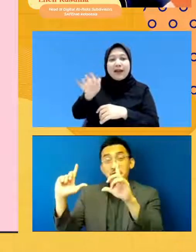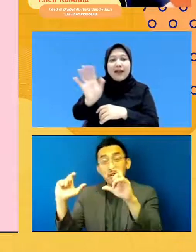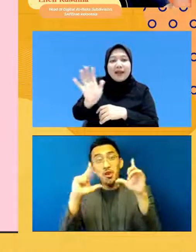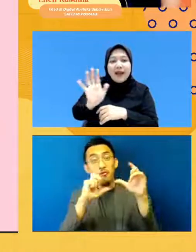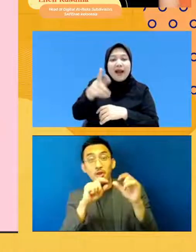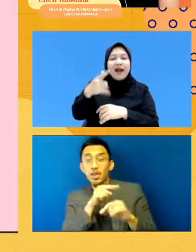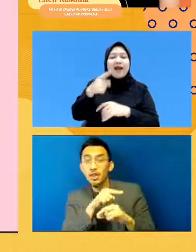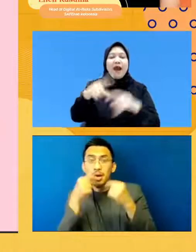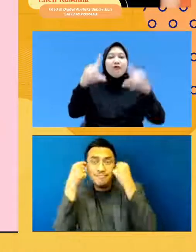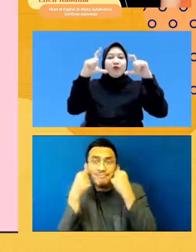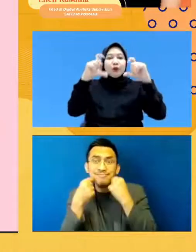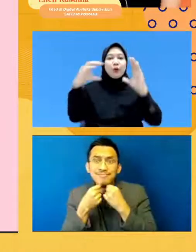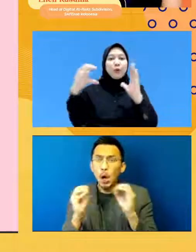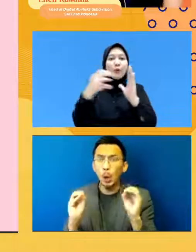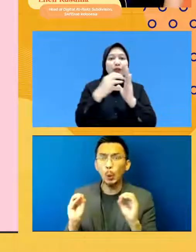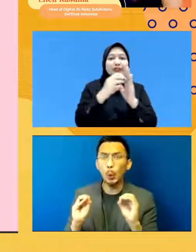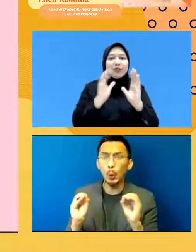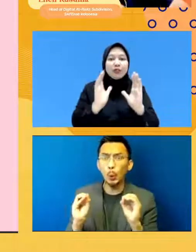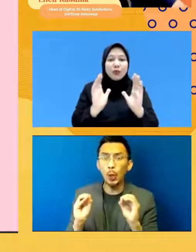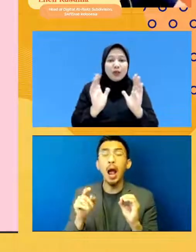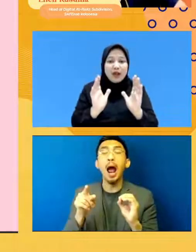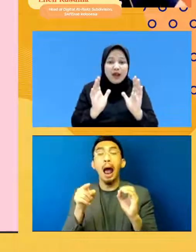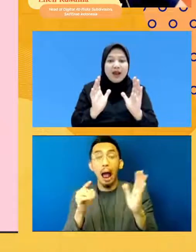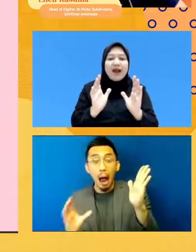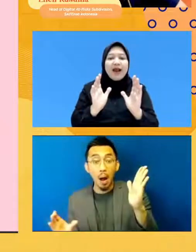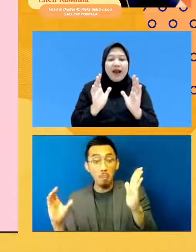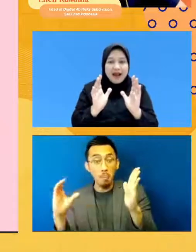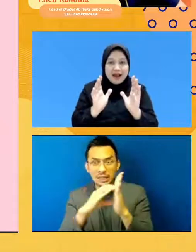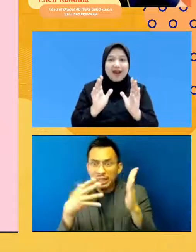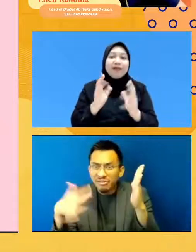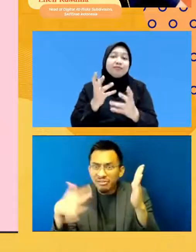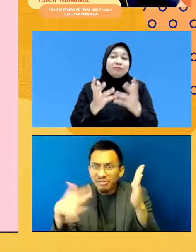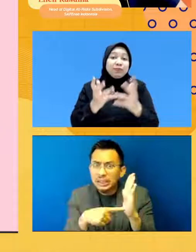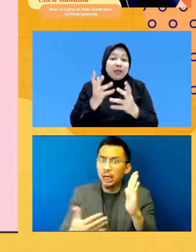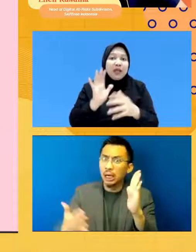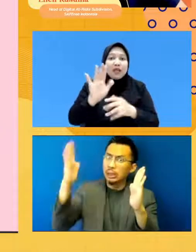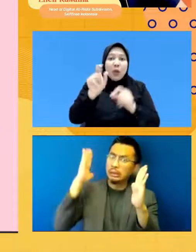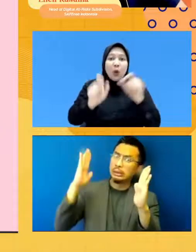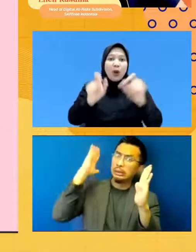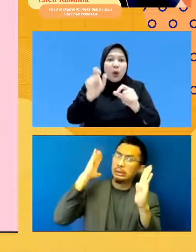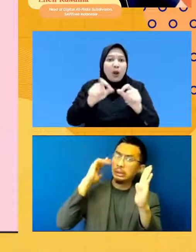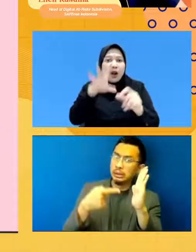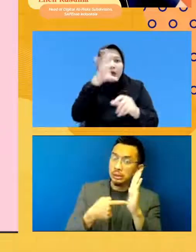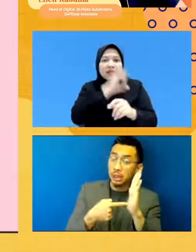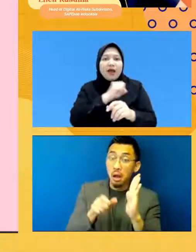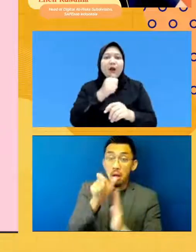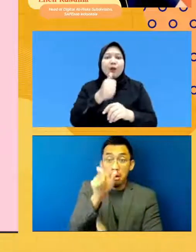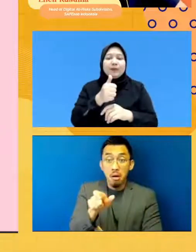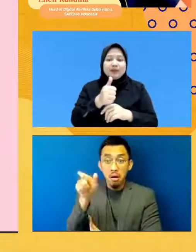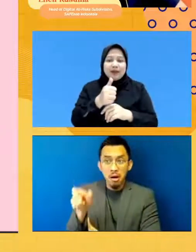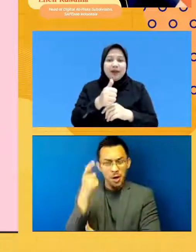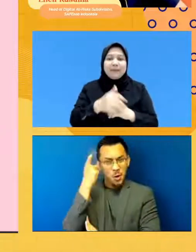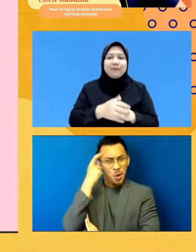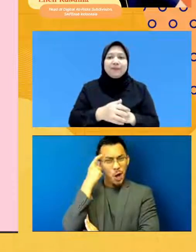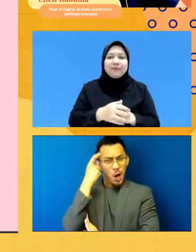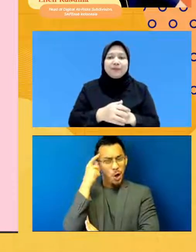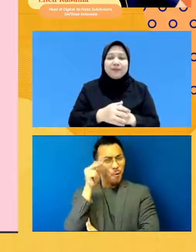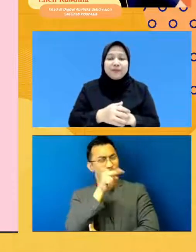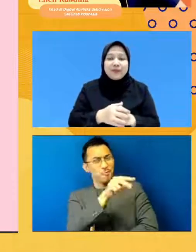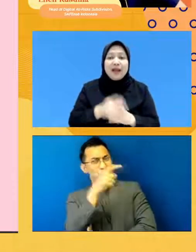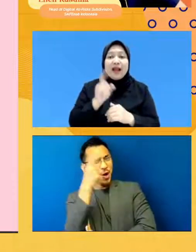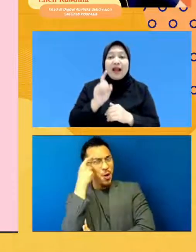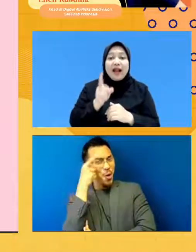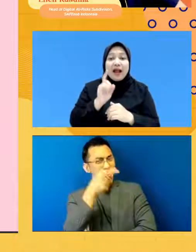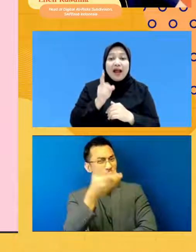you wear revealing clothes. So we also need to understand that if the data now is not posing